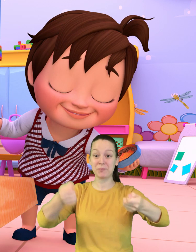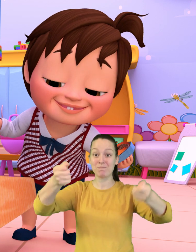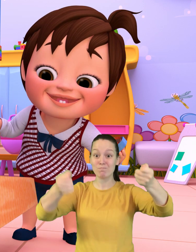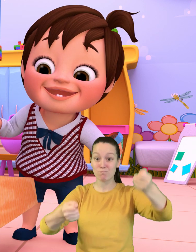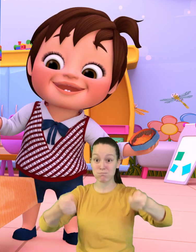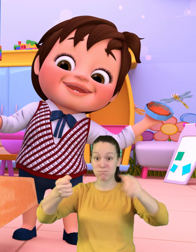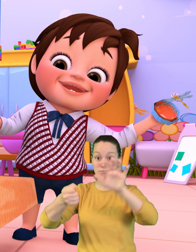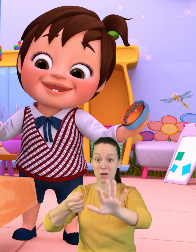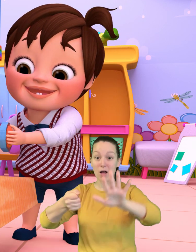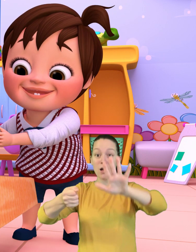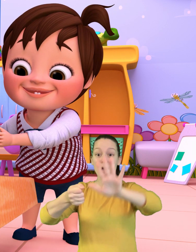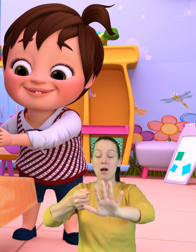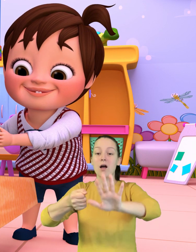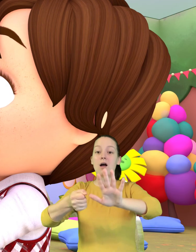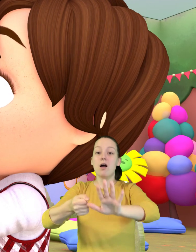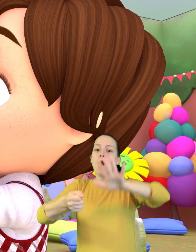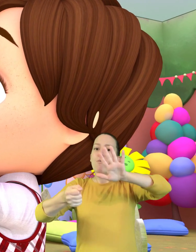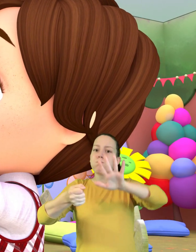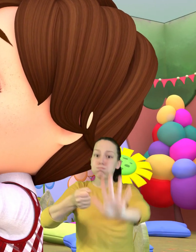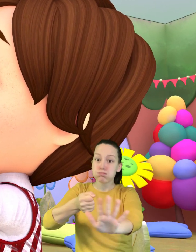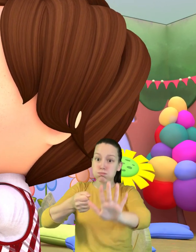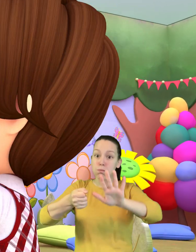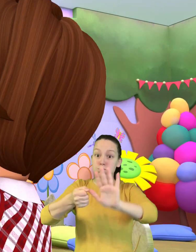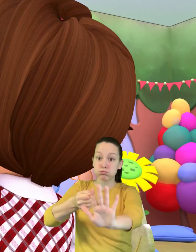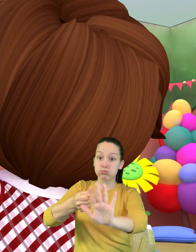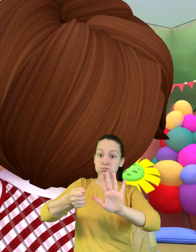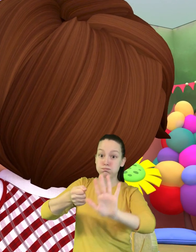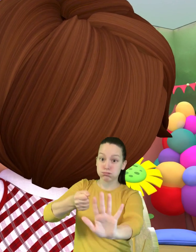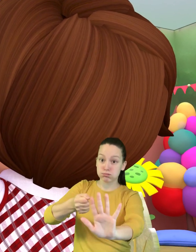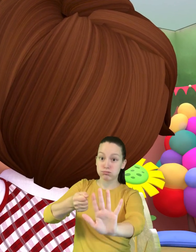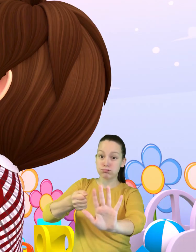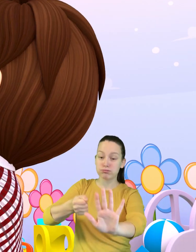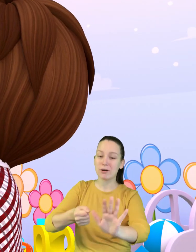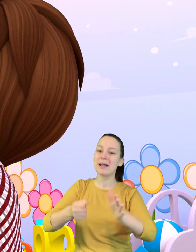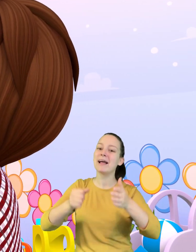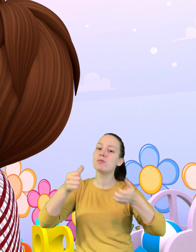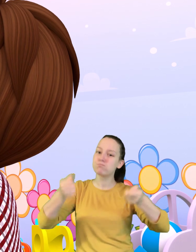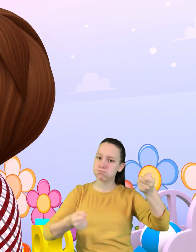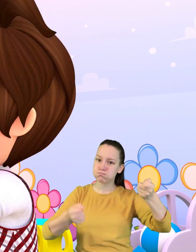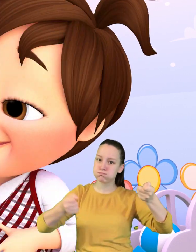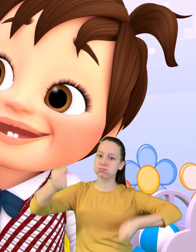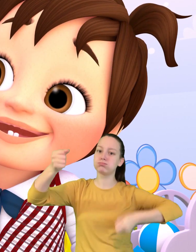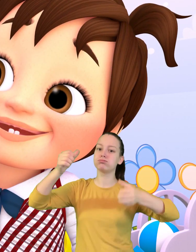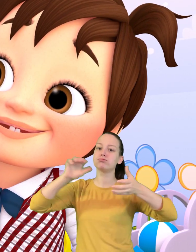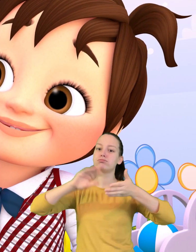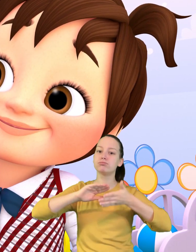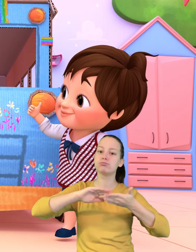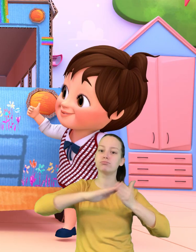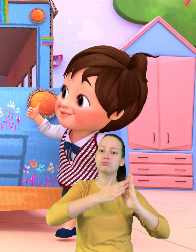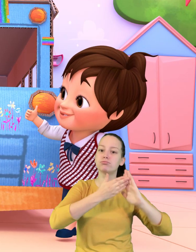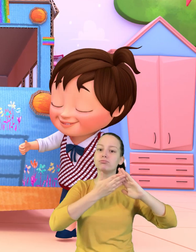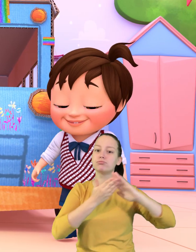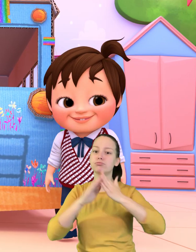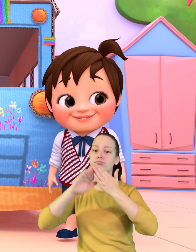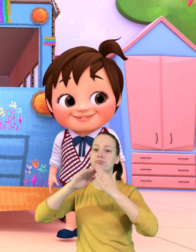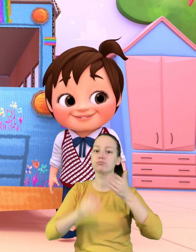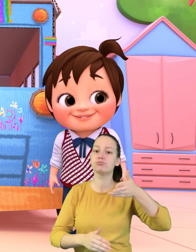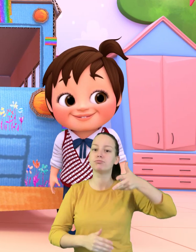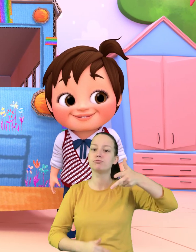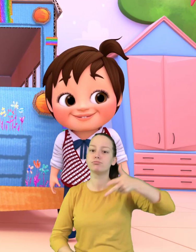blink blink blink the lights on the bus go blink blink blink